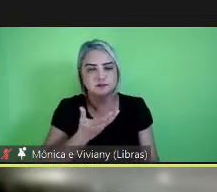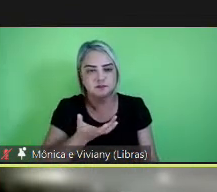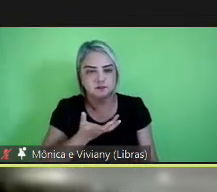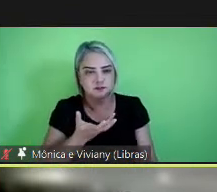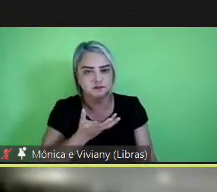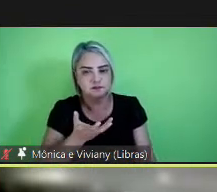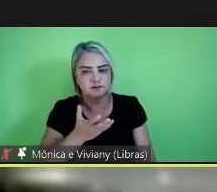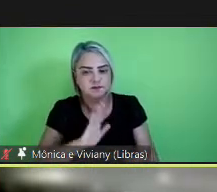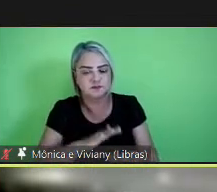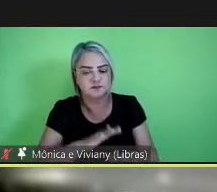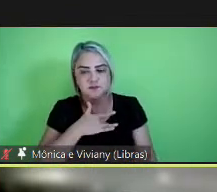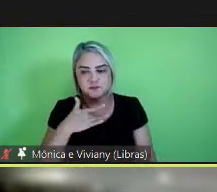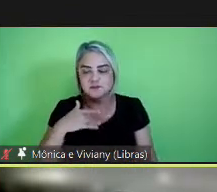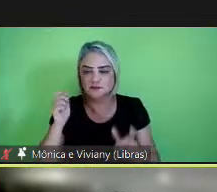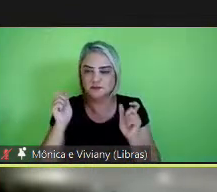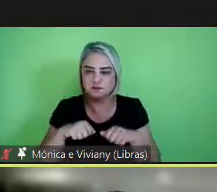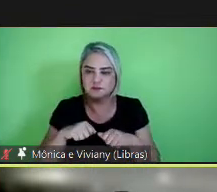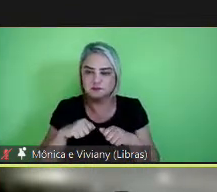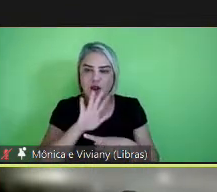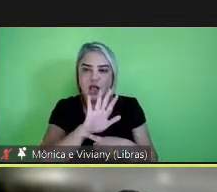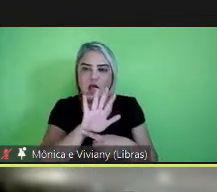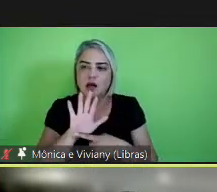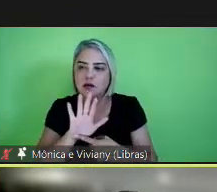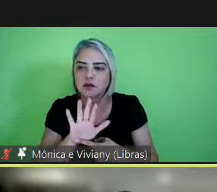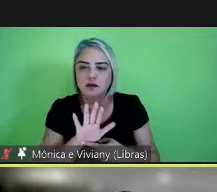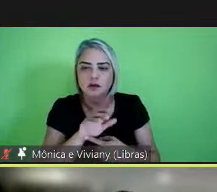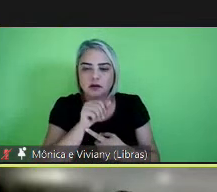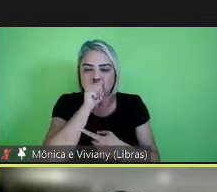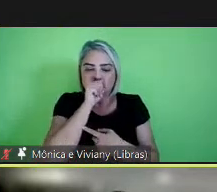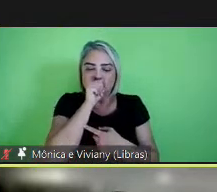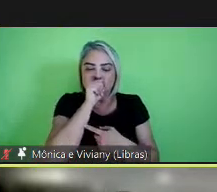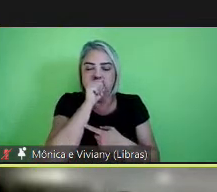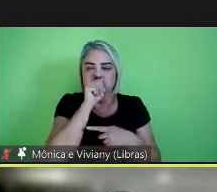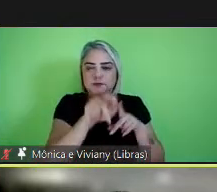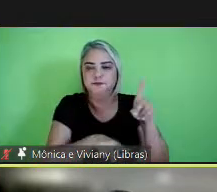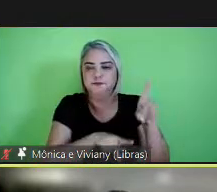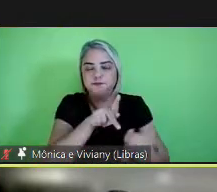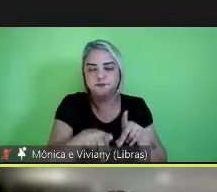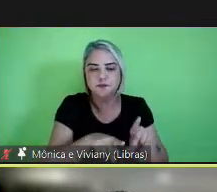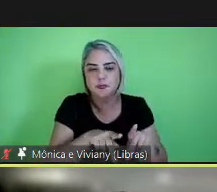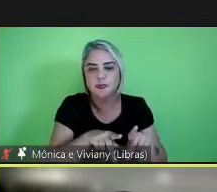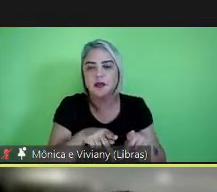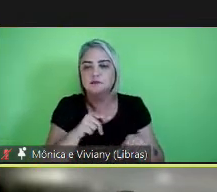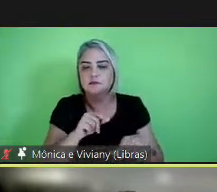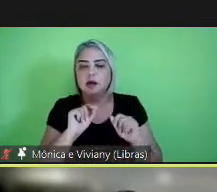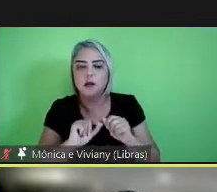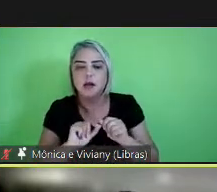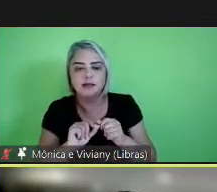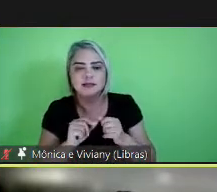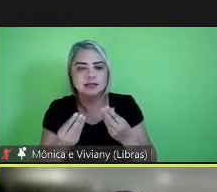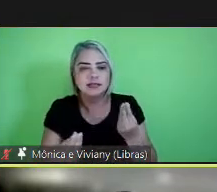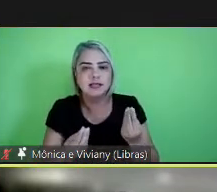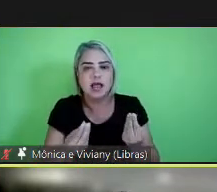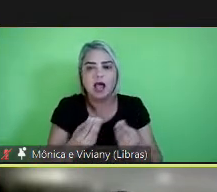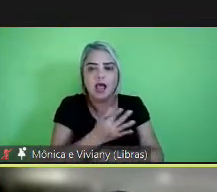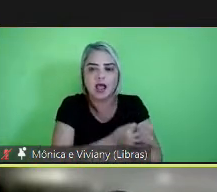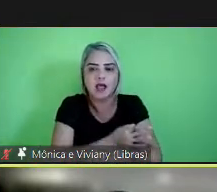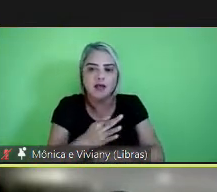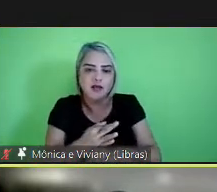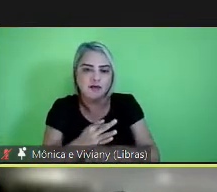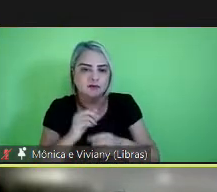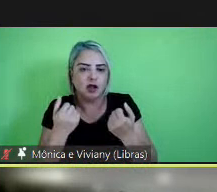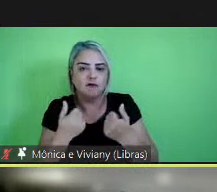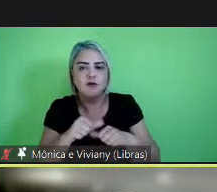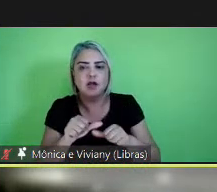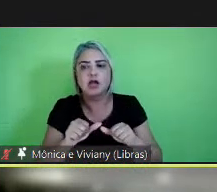to support us to make healthier options, whether that's being more physically active and leaving the car at home, or choosing the healthier foods